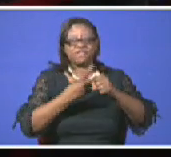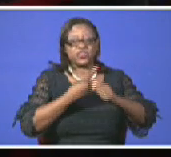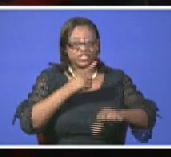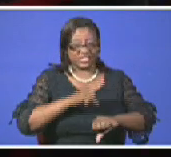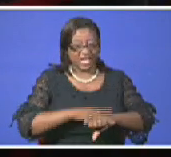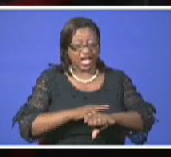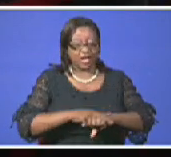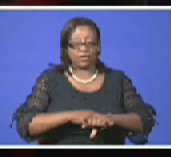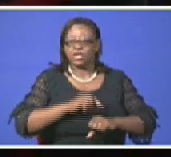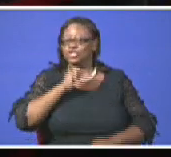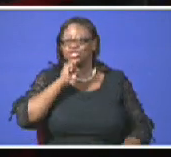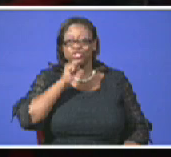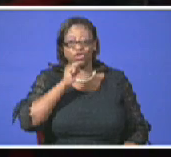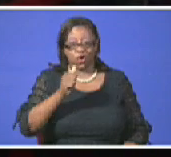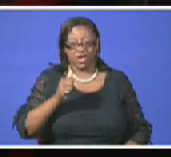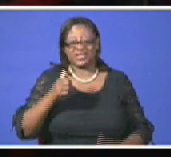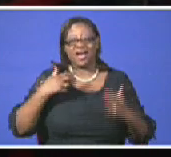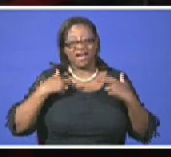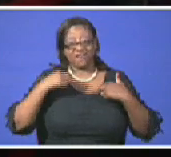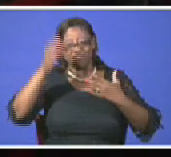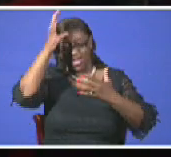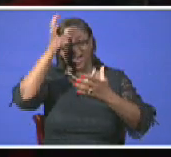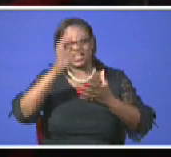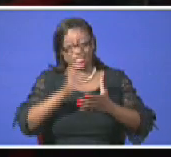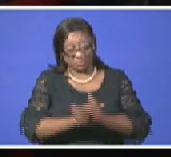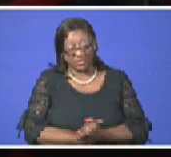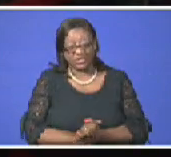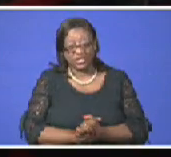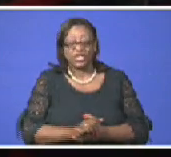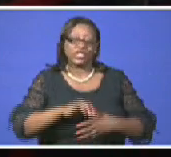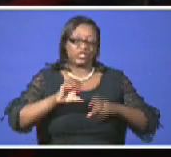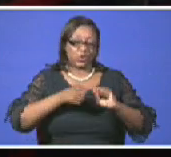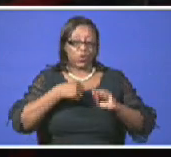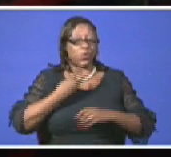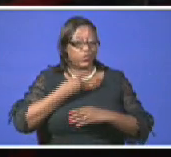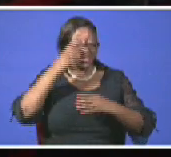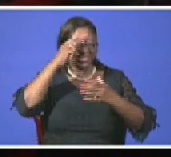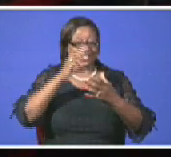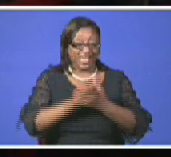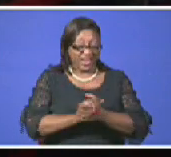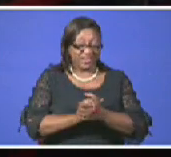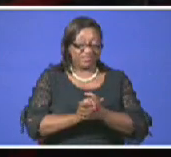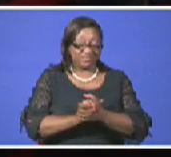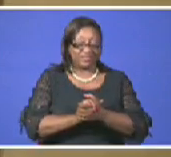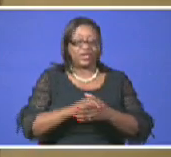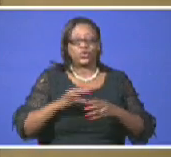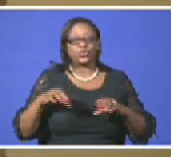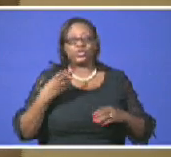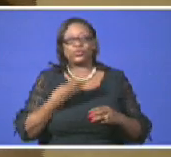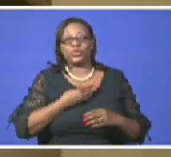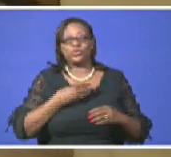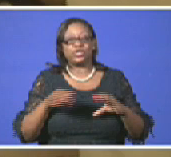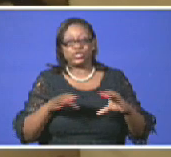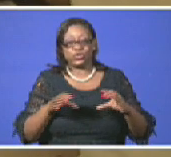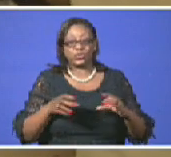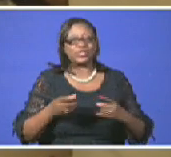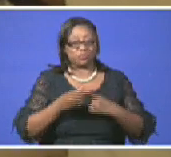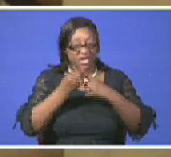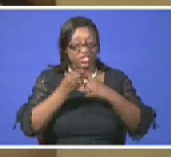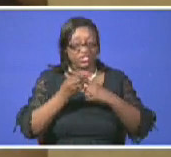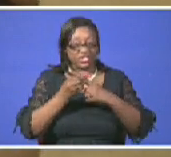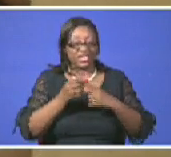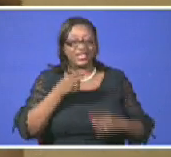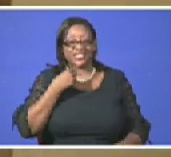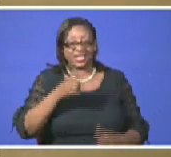that she will not be here with him. So we decided to do something kind of special for her. So on behalf of the Commissioner of Police,